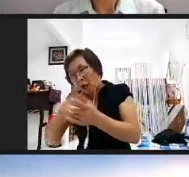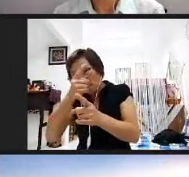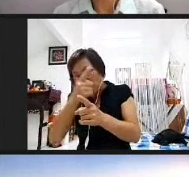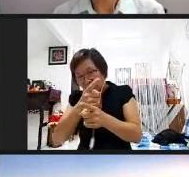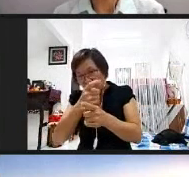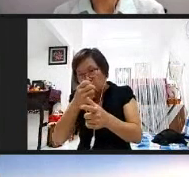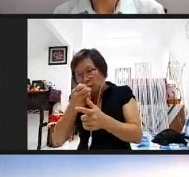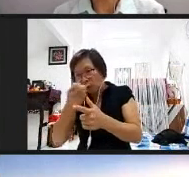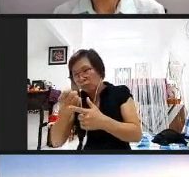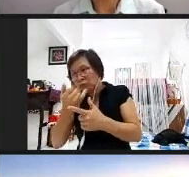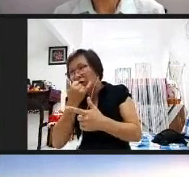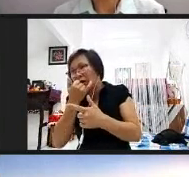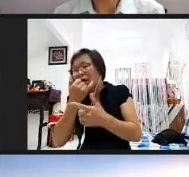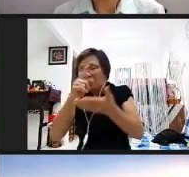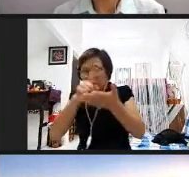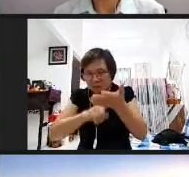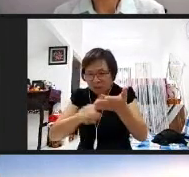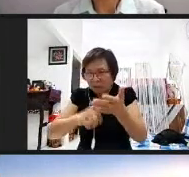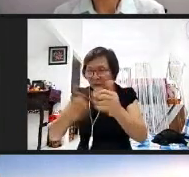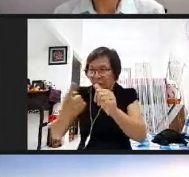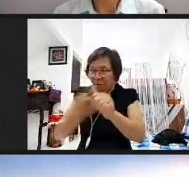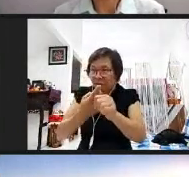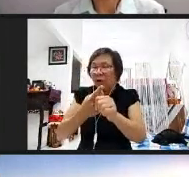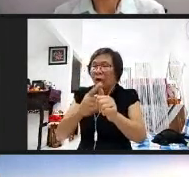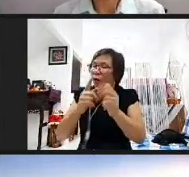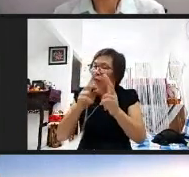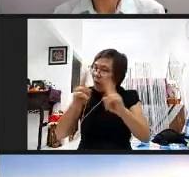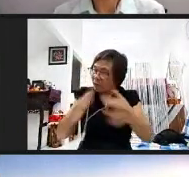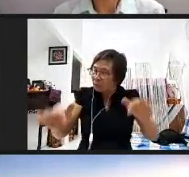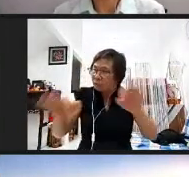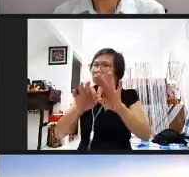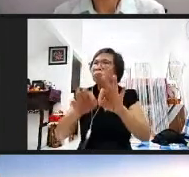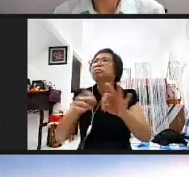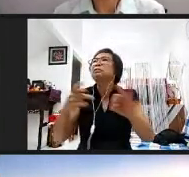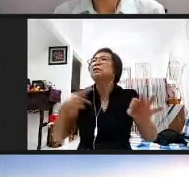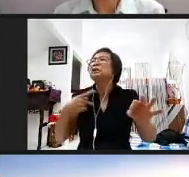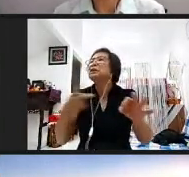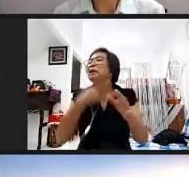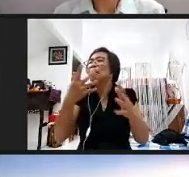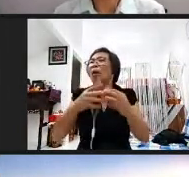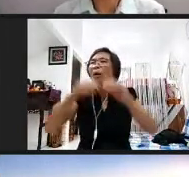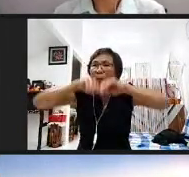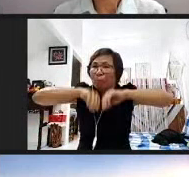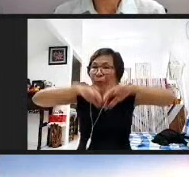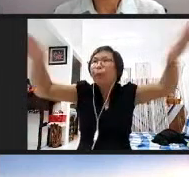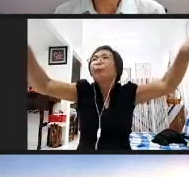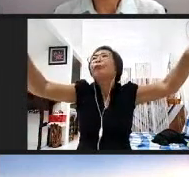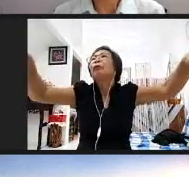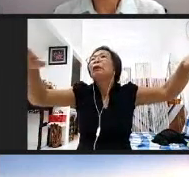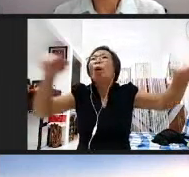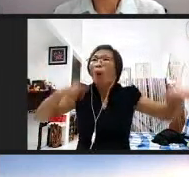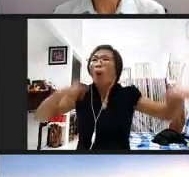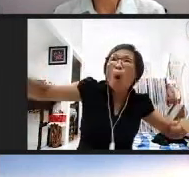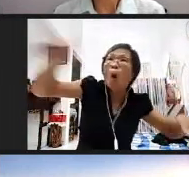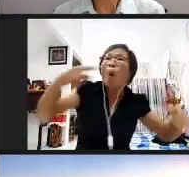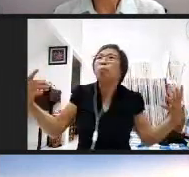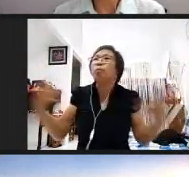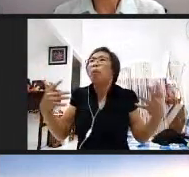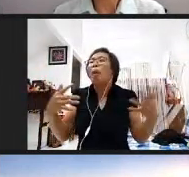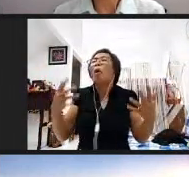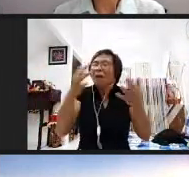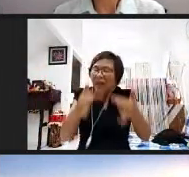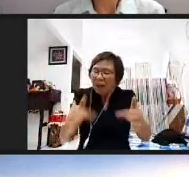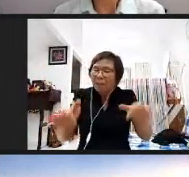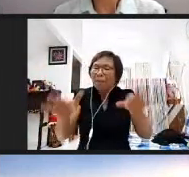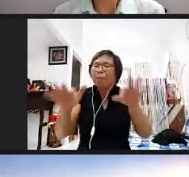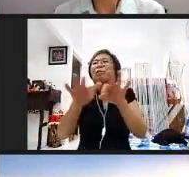Very, very important, right? We don't want to contribute to more fear, more panic. Useful information. In fact, the